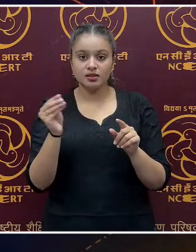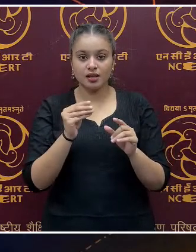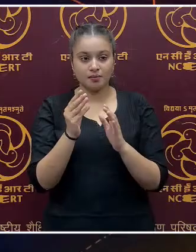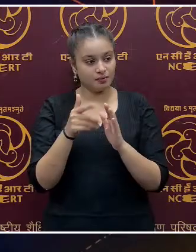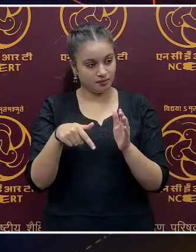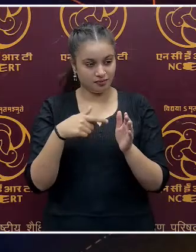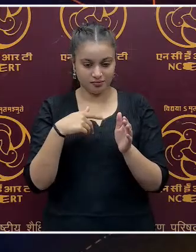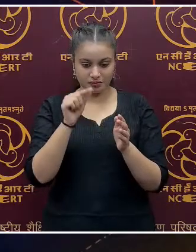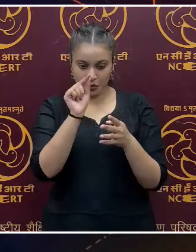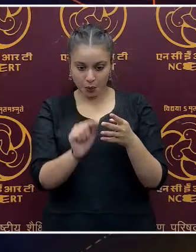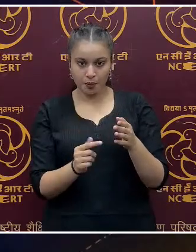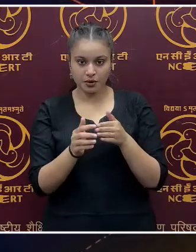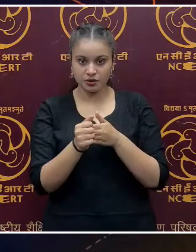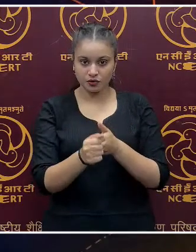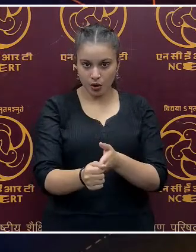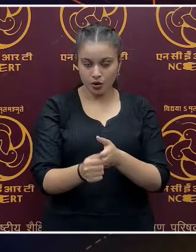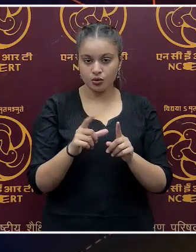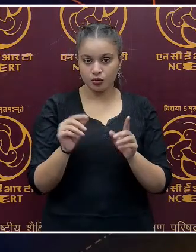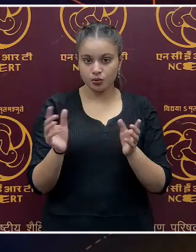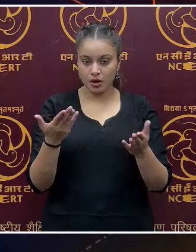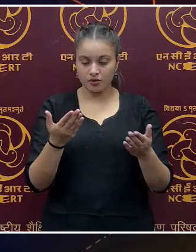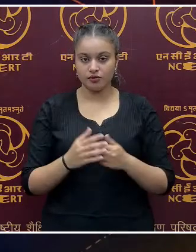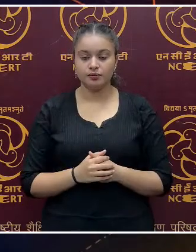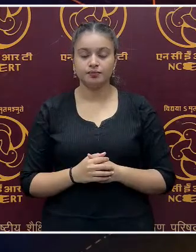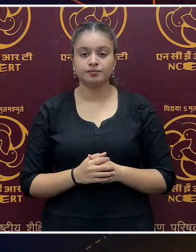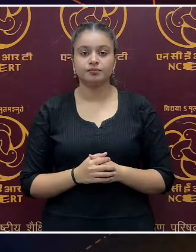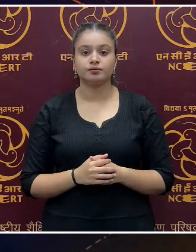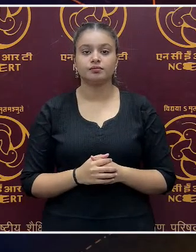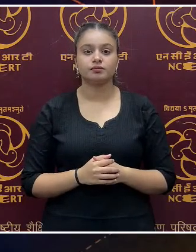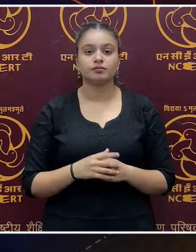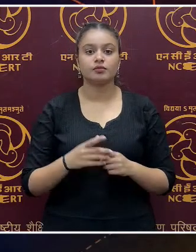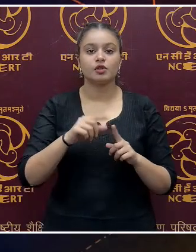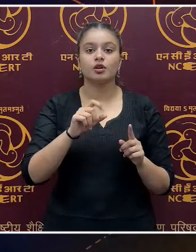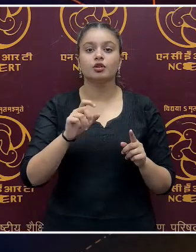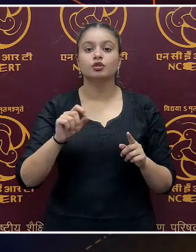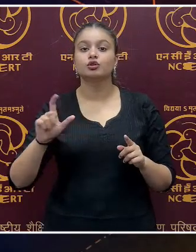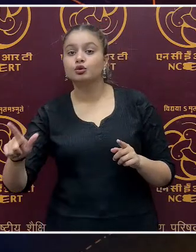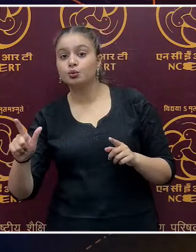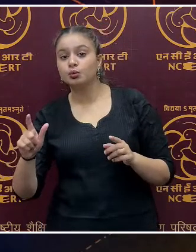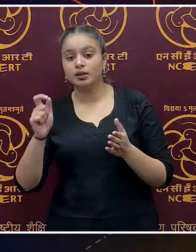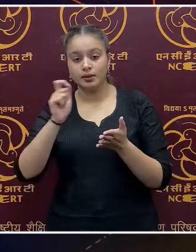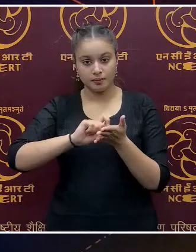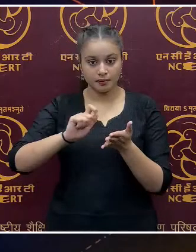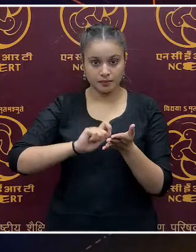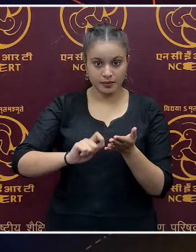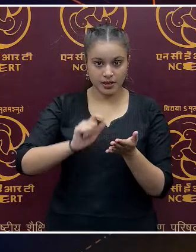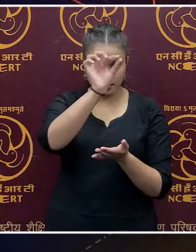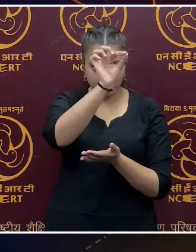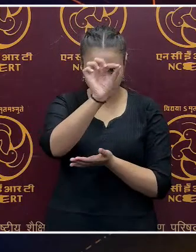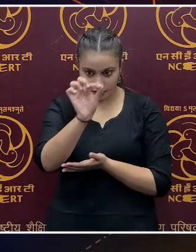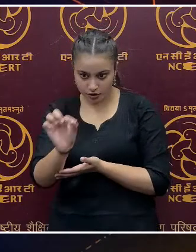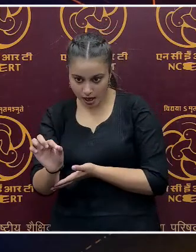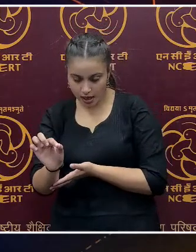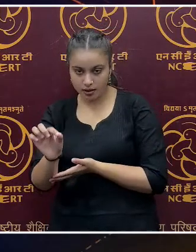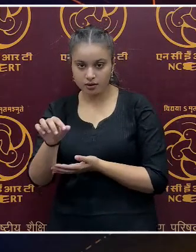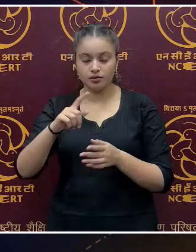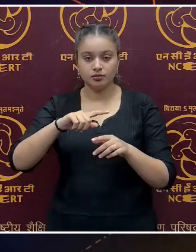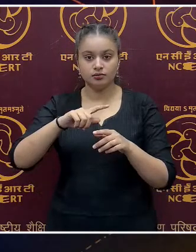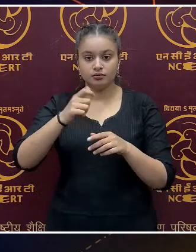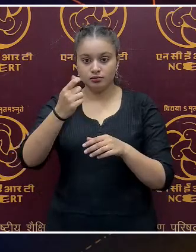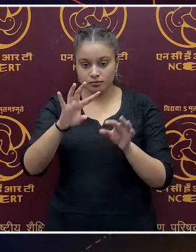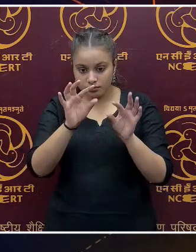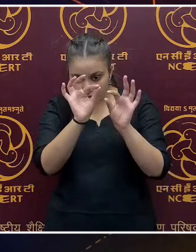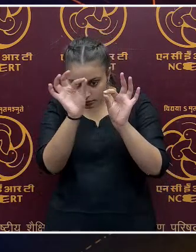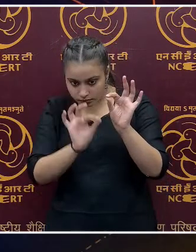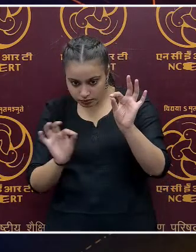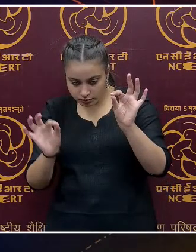also there. Drag the protractor from the tool pen into the workspace, align it and measure the